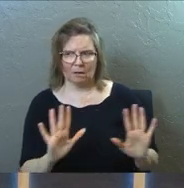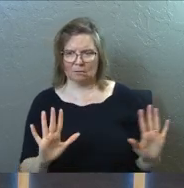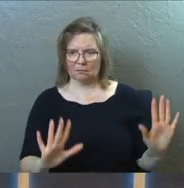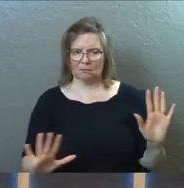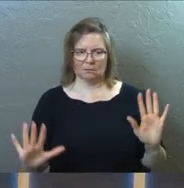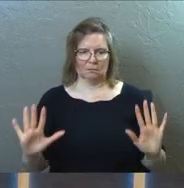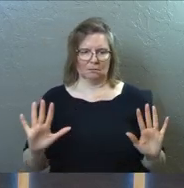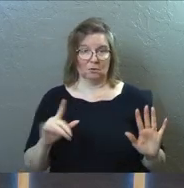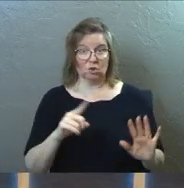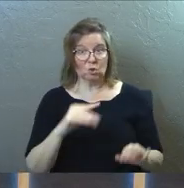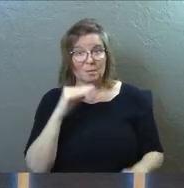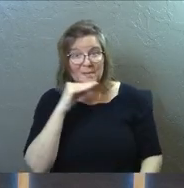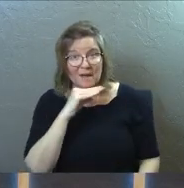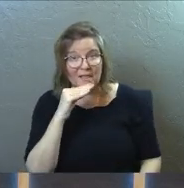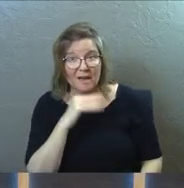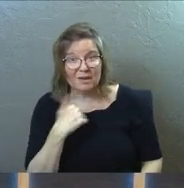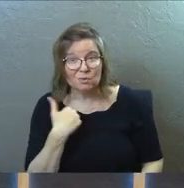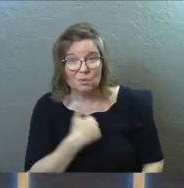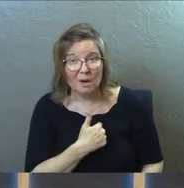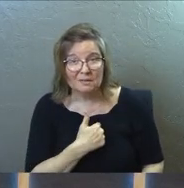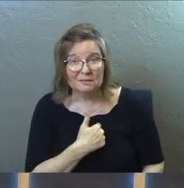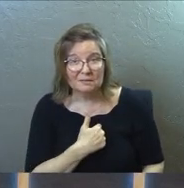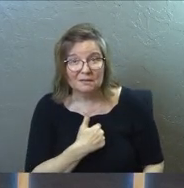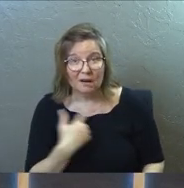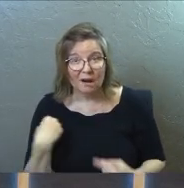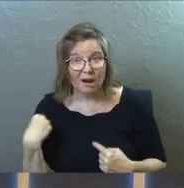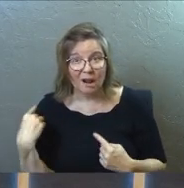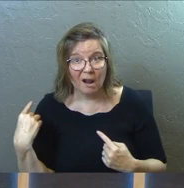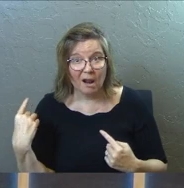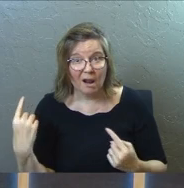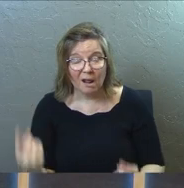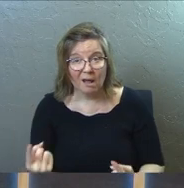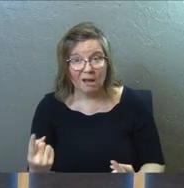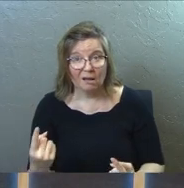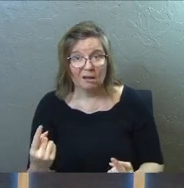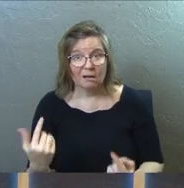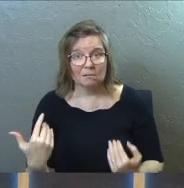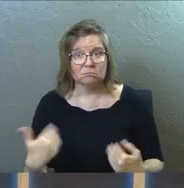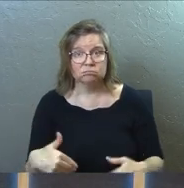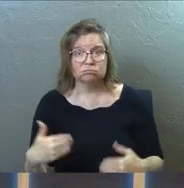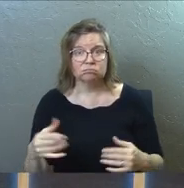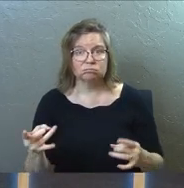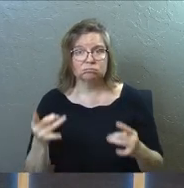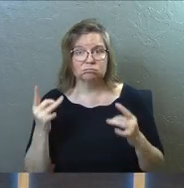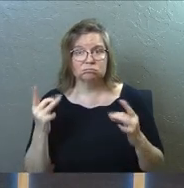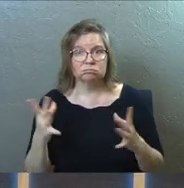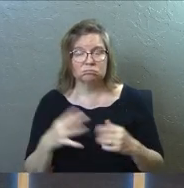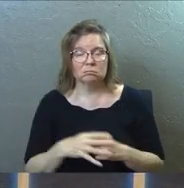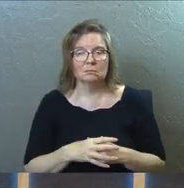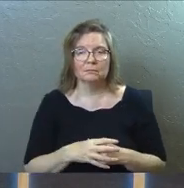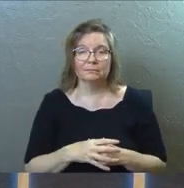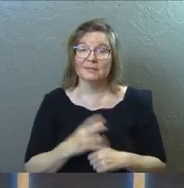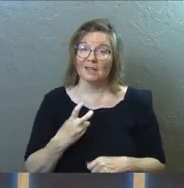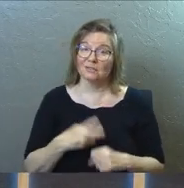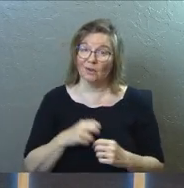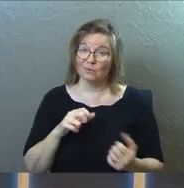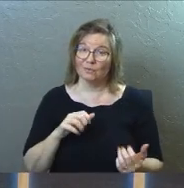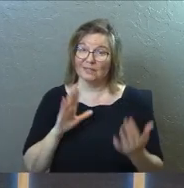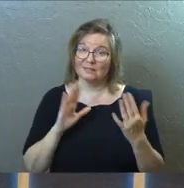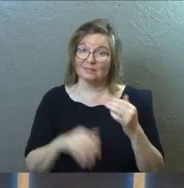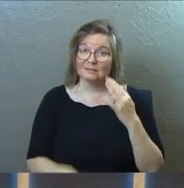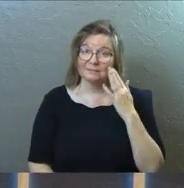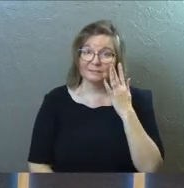second. You've been lying to our faces for this long? It's hard to face.